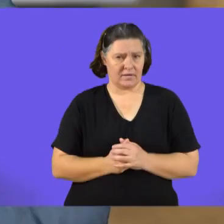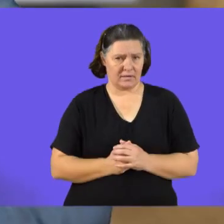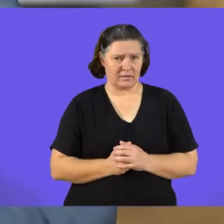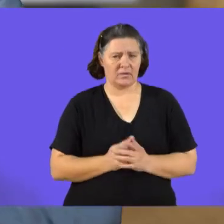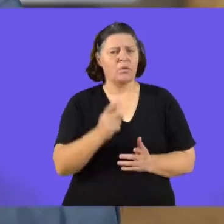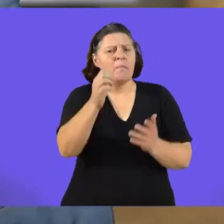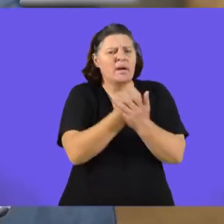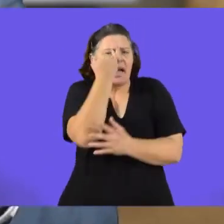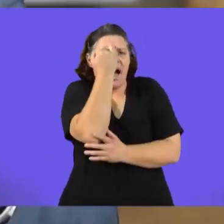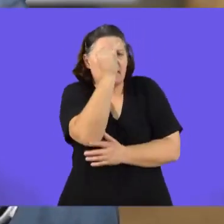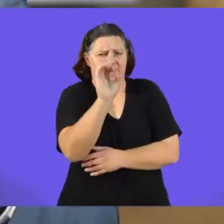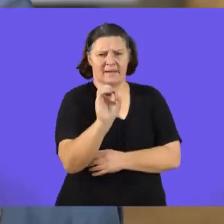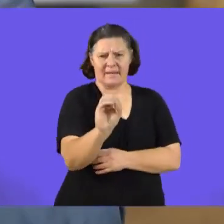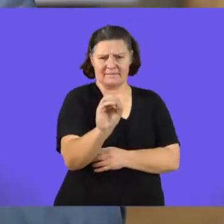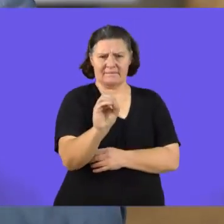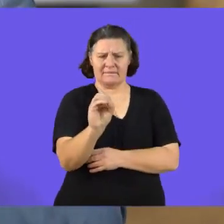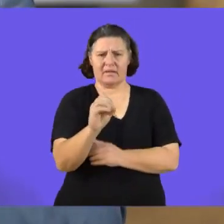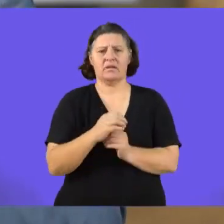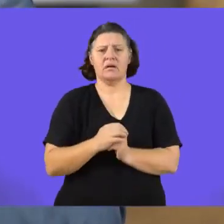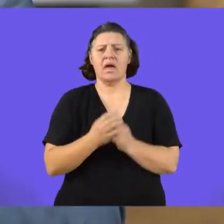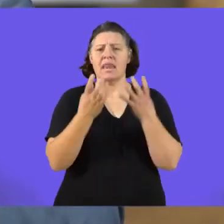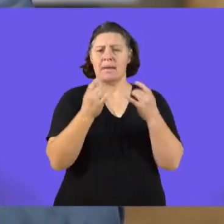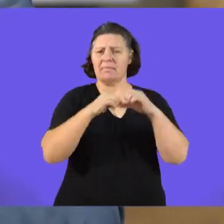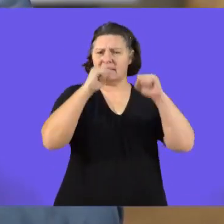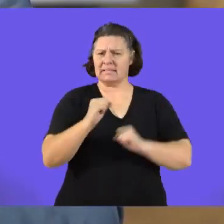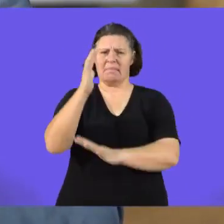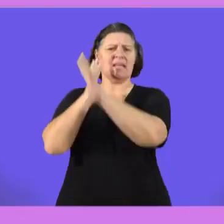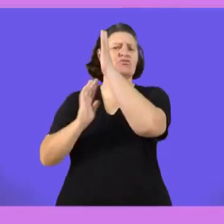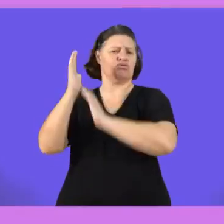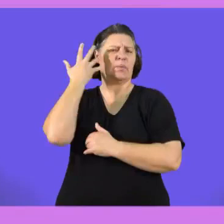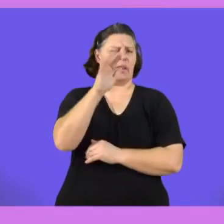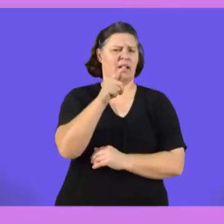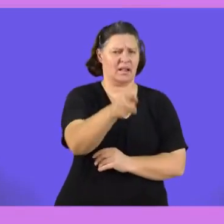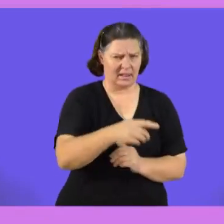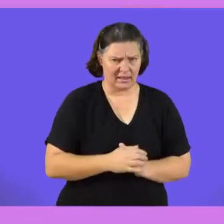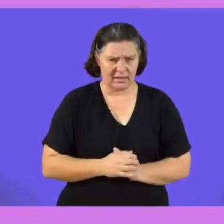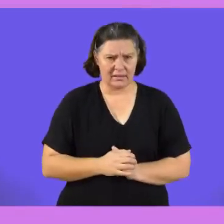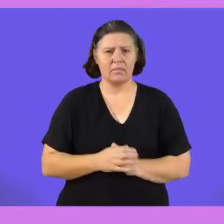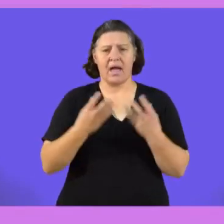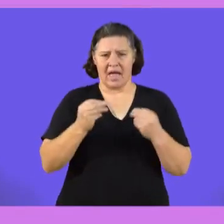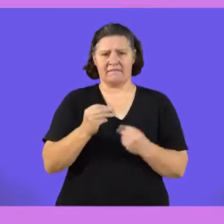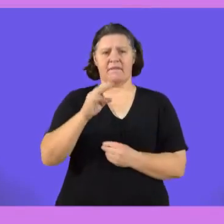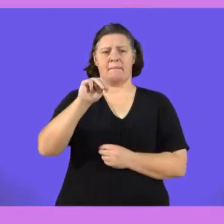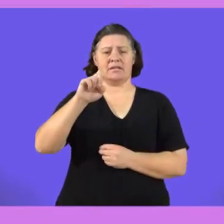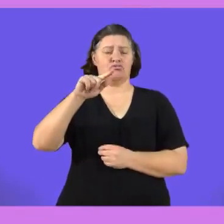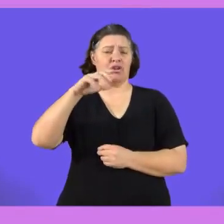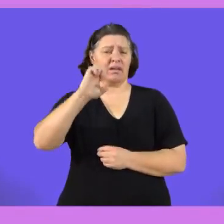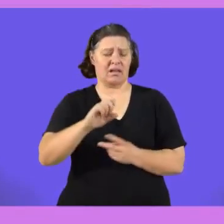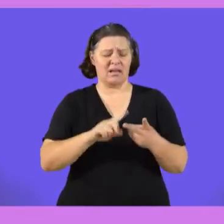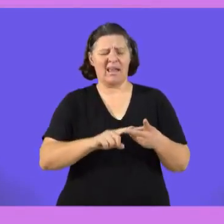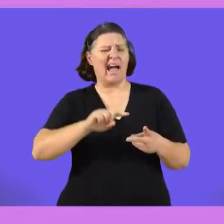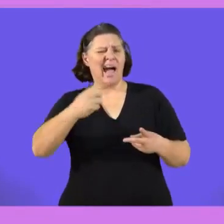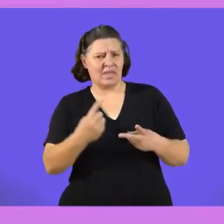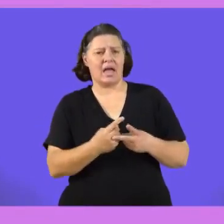Also, you must have an idea of the history of number systems. As you know by now, we have the metric system, and in